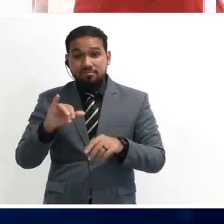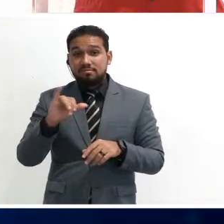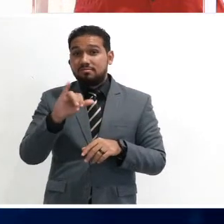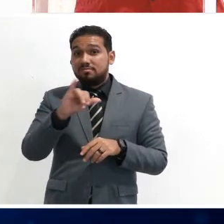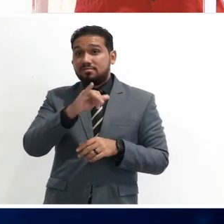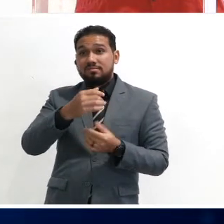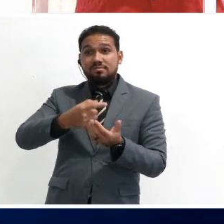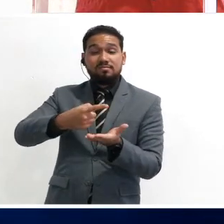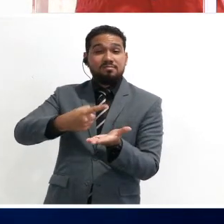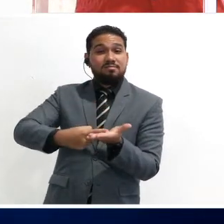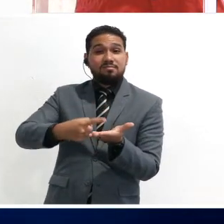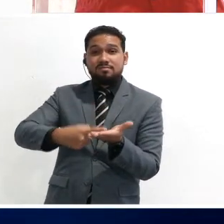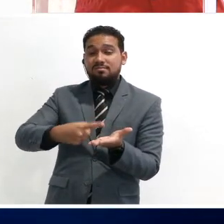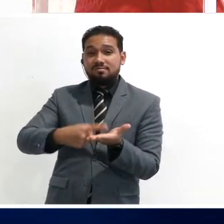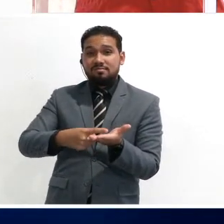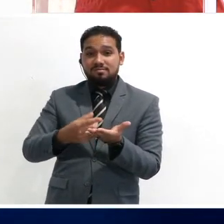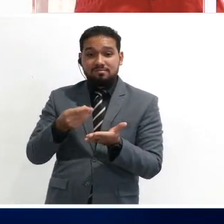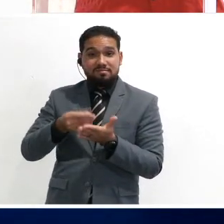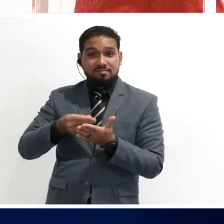So